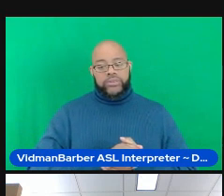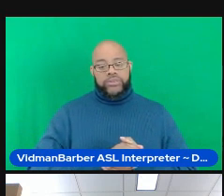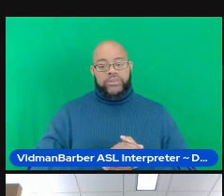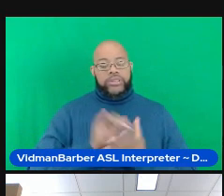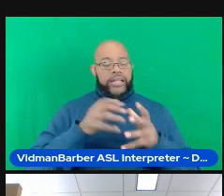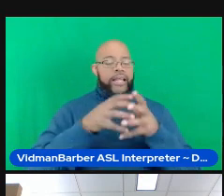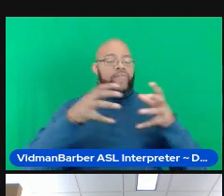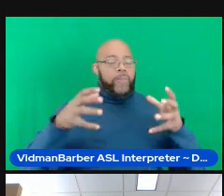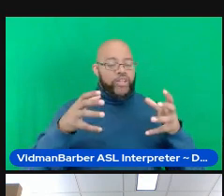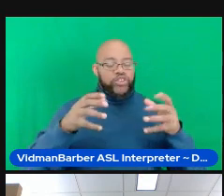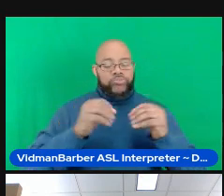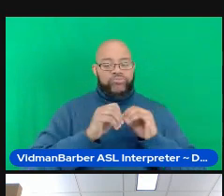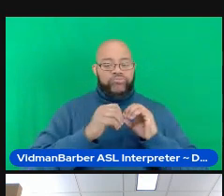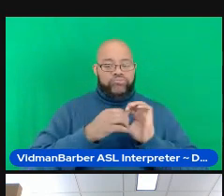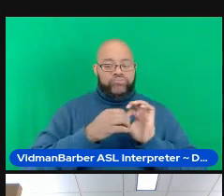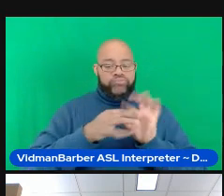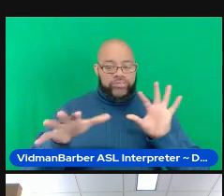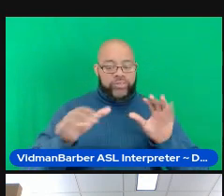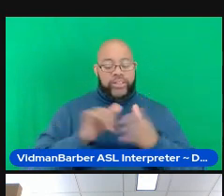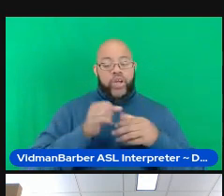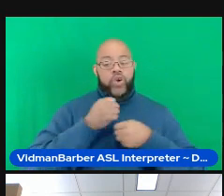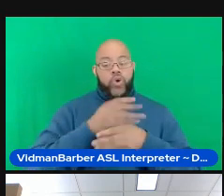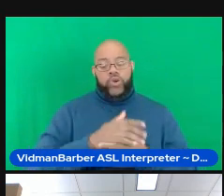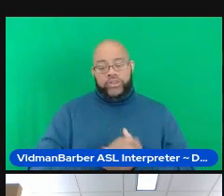inflammation. And these causes